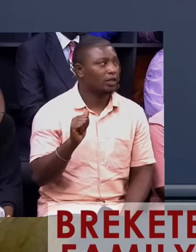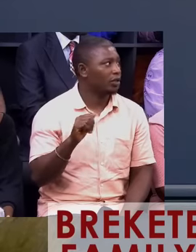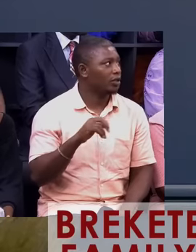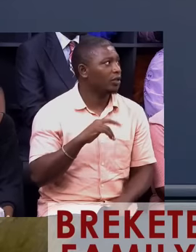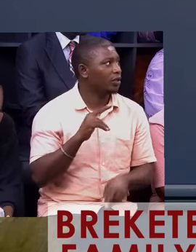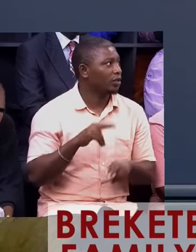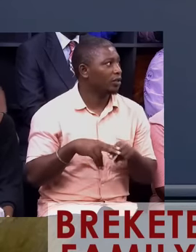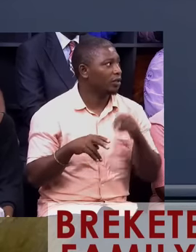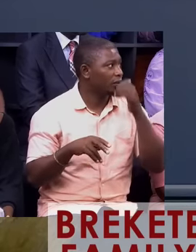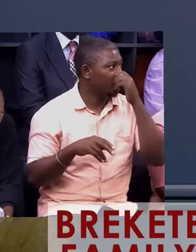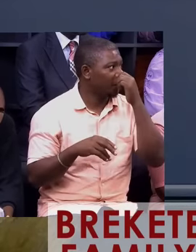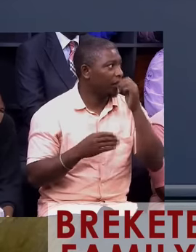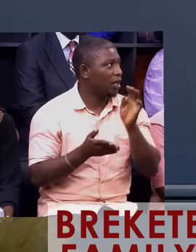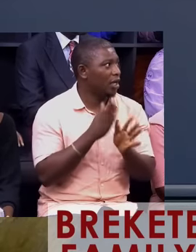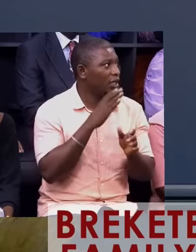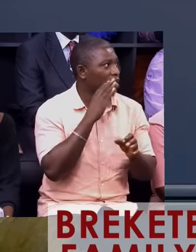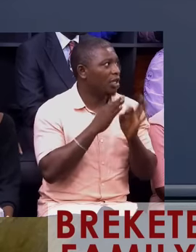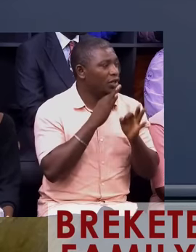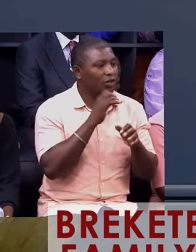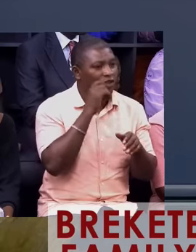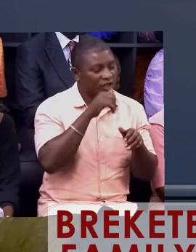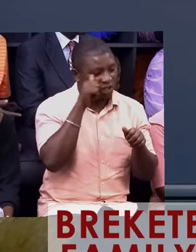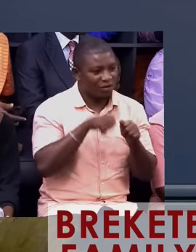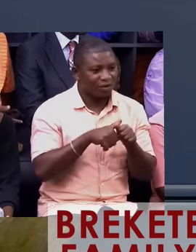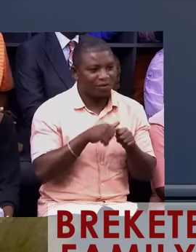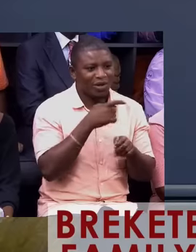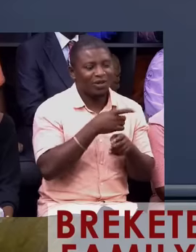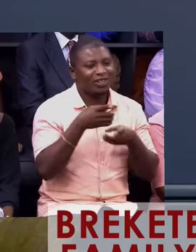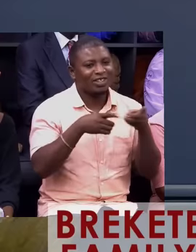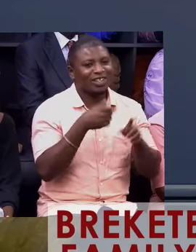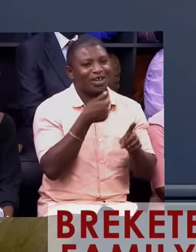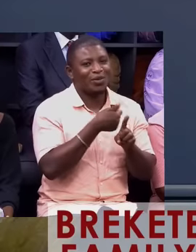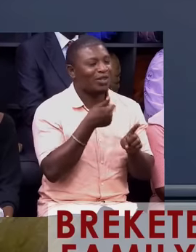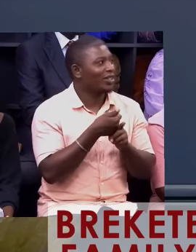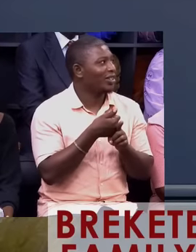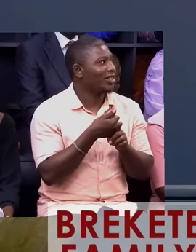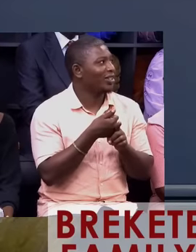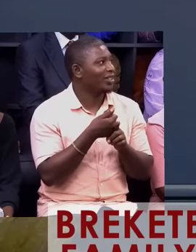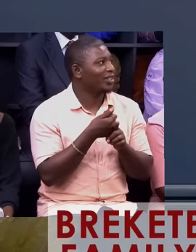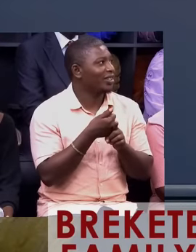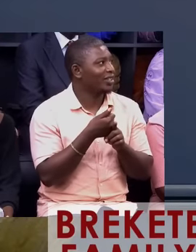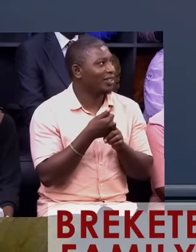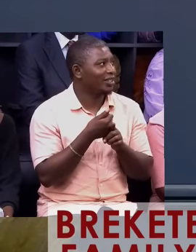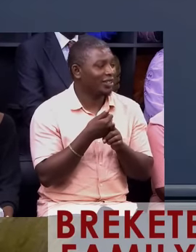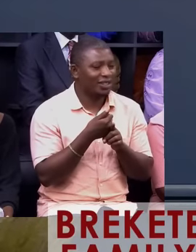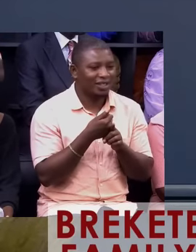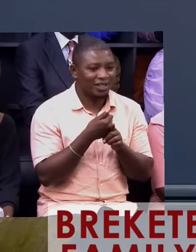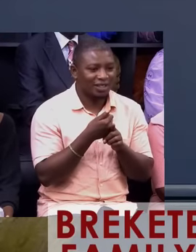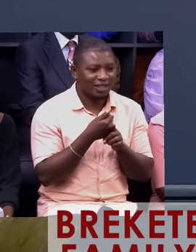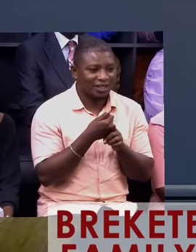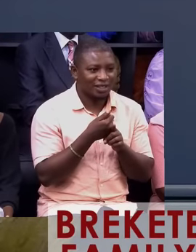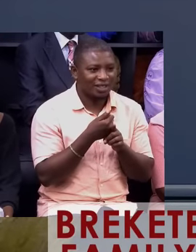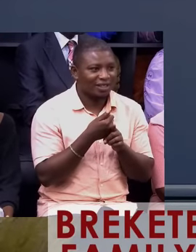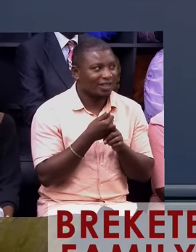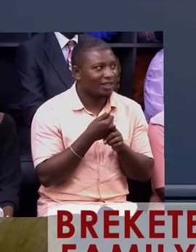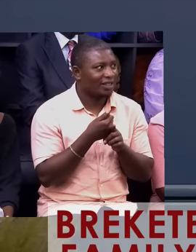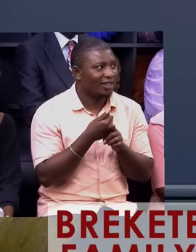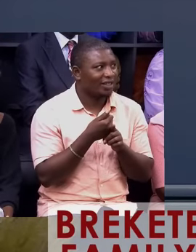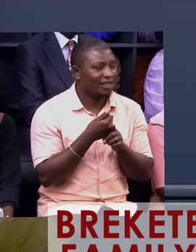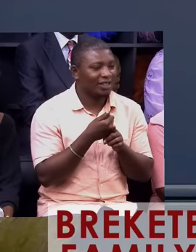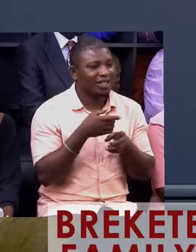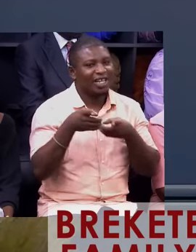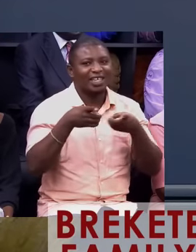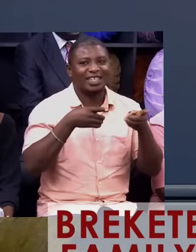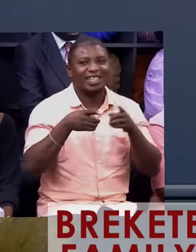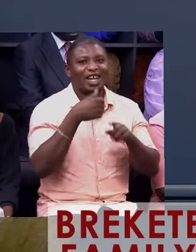yes you make you ask her whether she remember you describe yourself you know come now